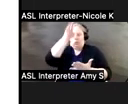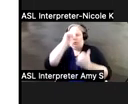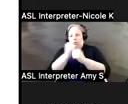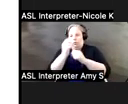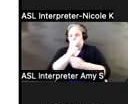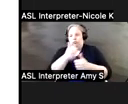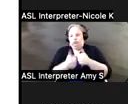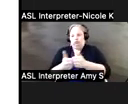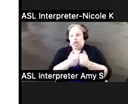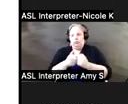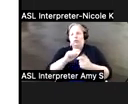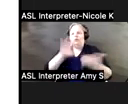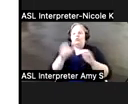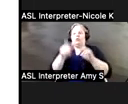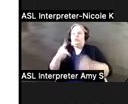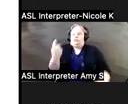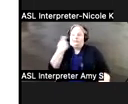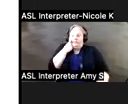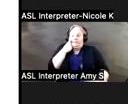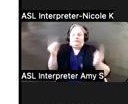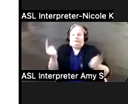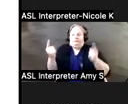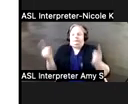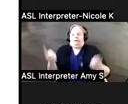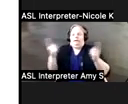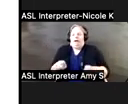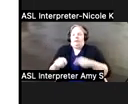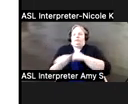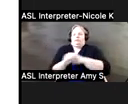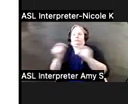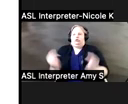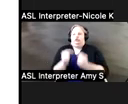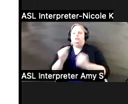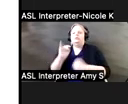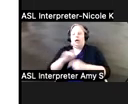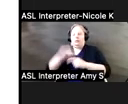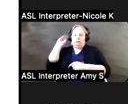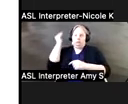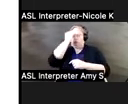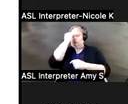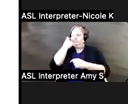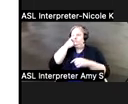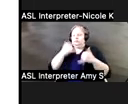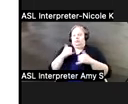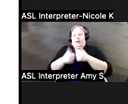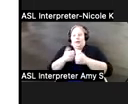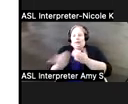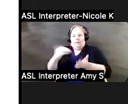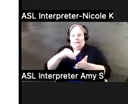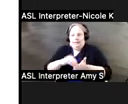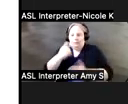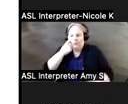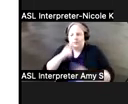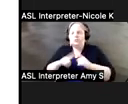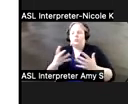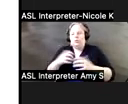who recently had their injury and you're introducing them to adaptive equipment. Gaming's pretty fresh in their brain, so they're not going to be learning to game again, but they're going to be learning to